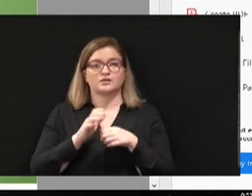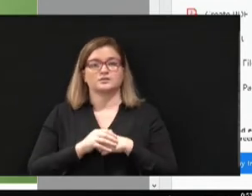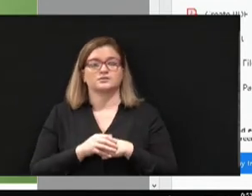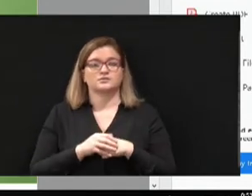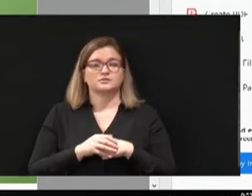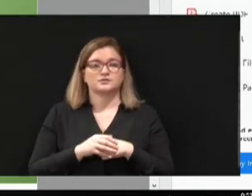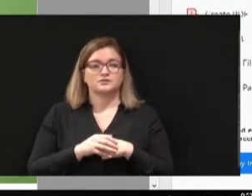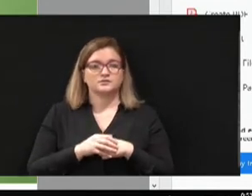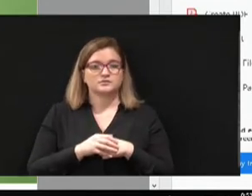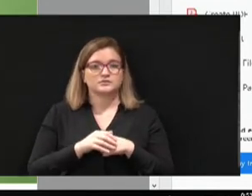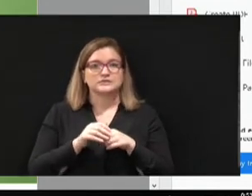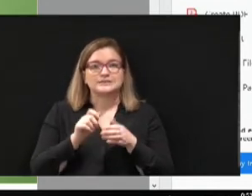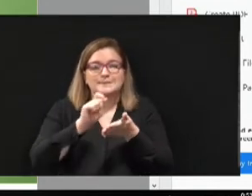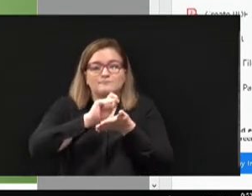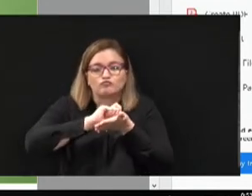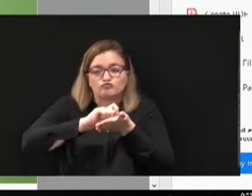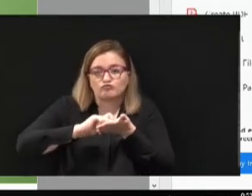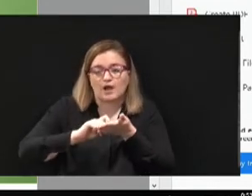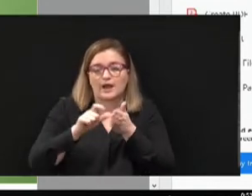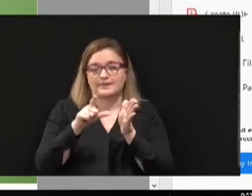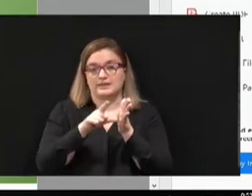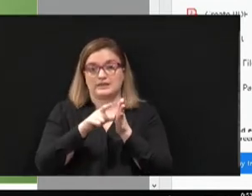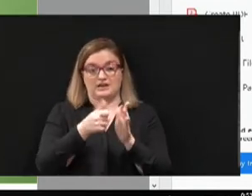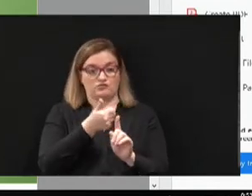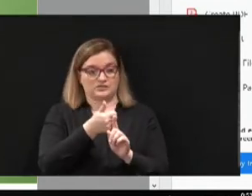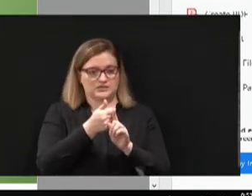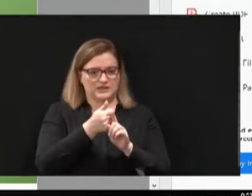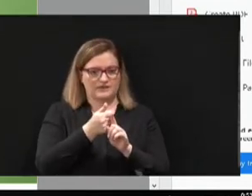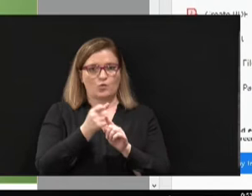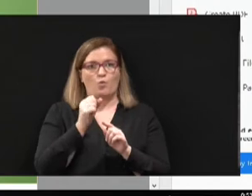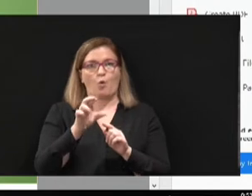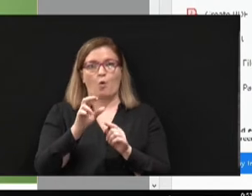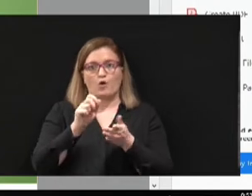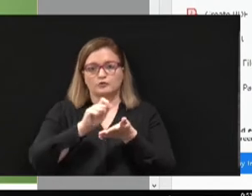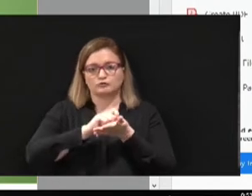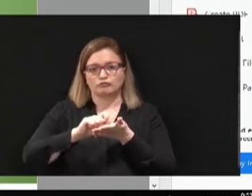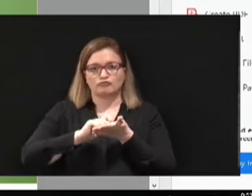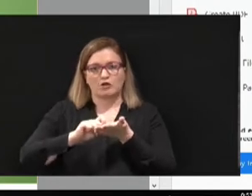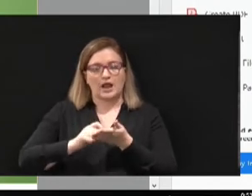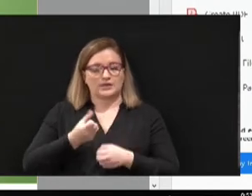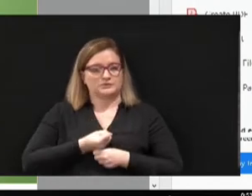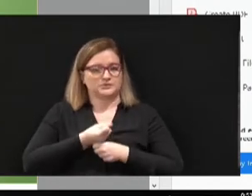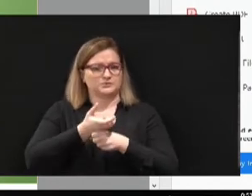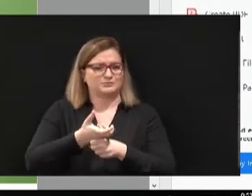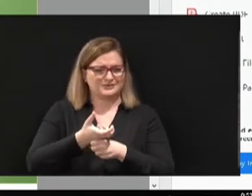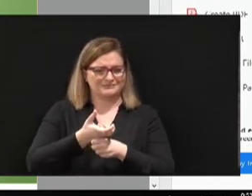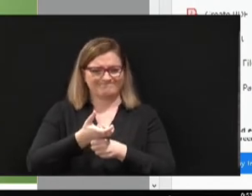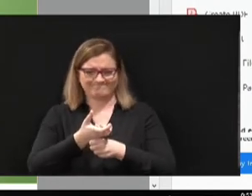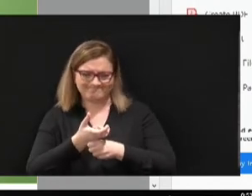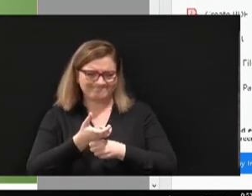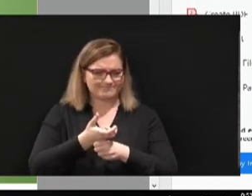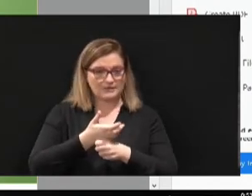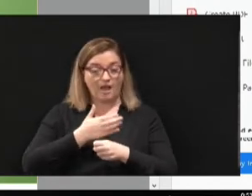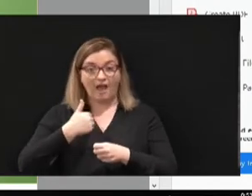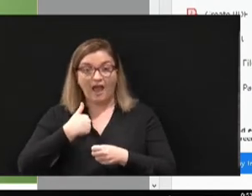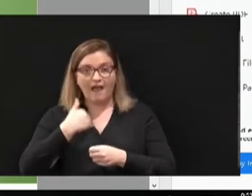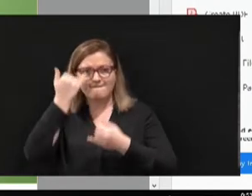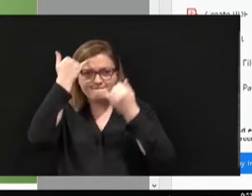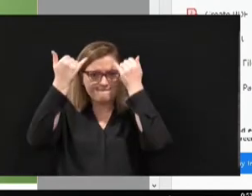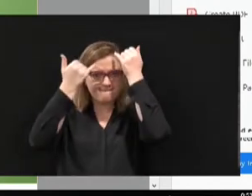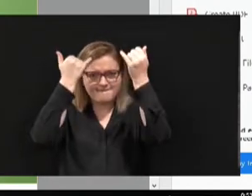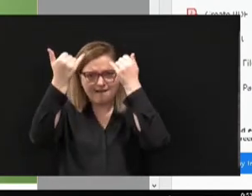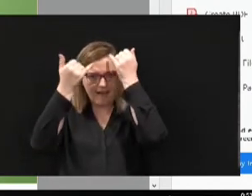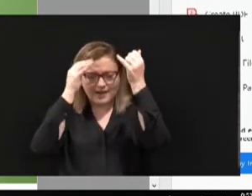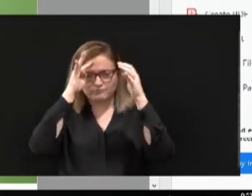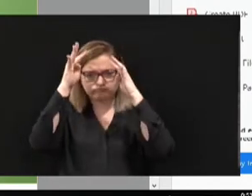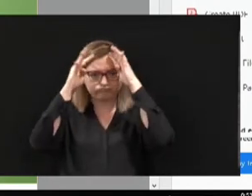of forming the letters, and or written expression. They have difficulty getting their great ideas, and they have